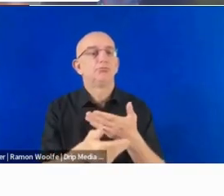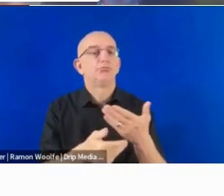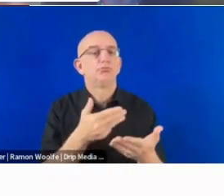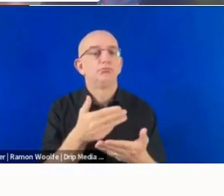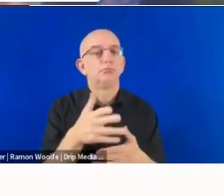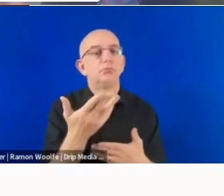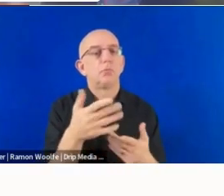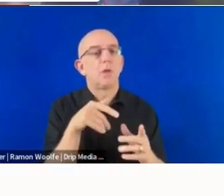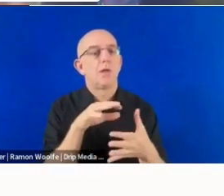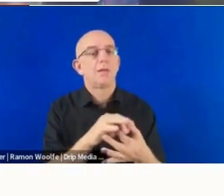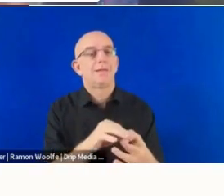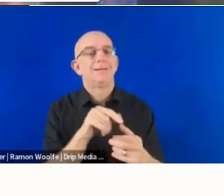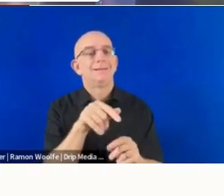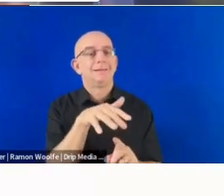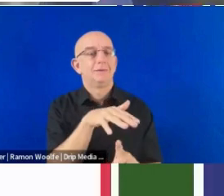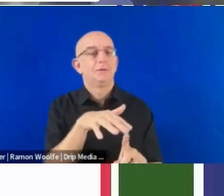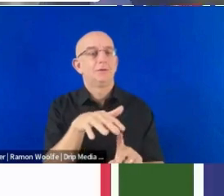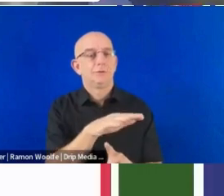slide.